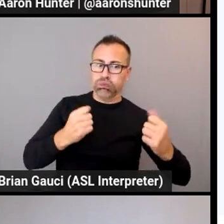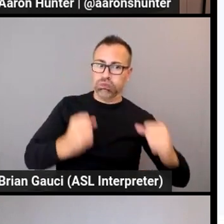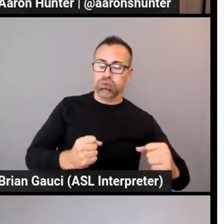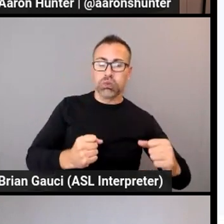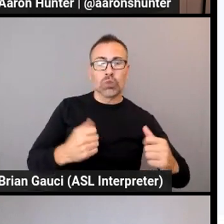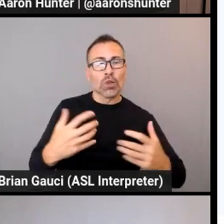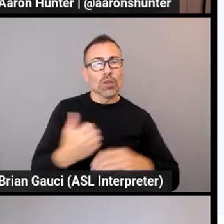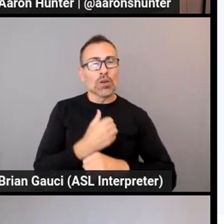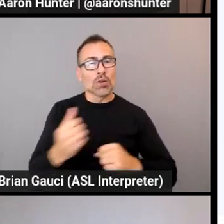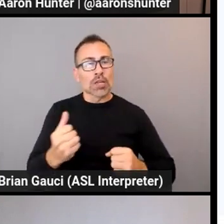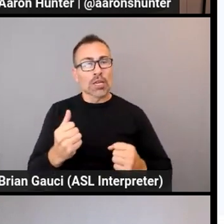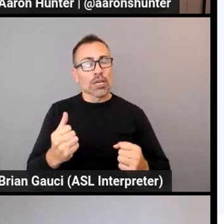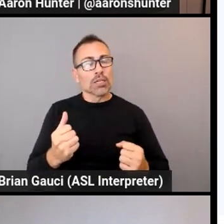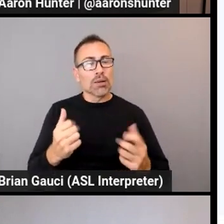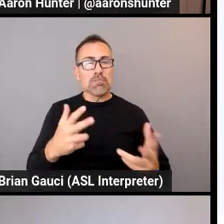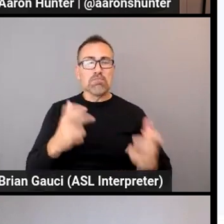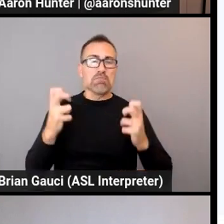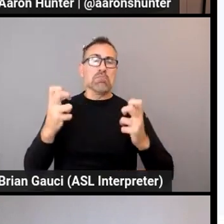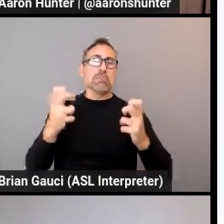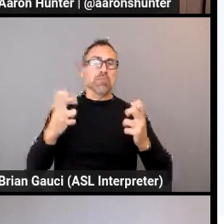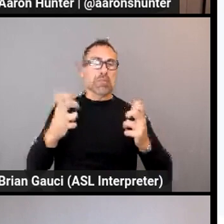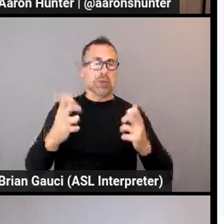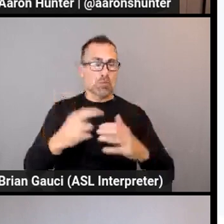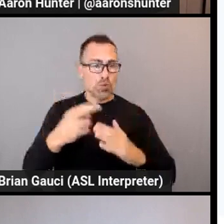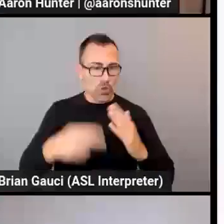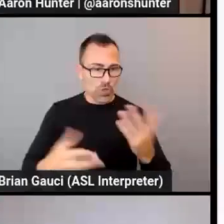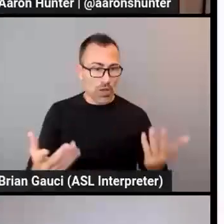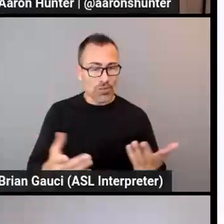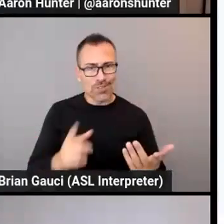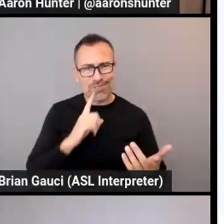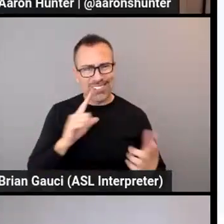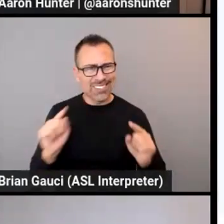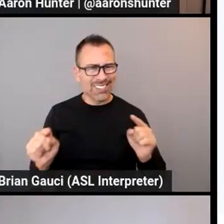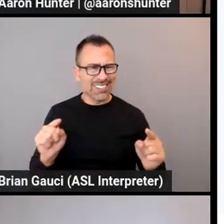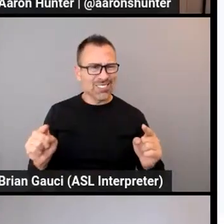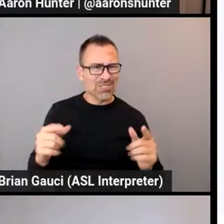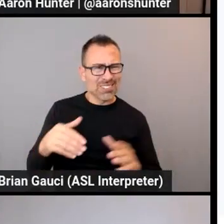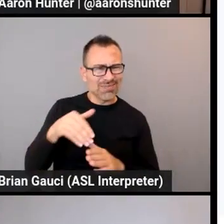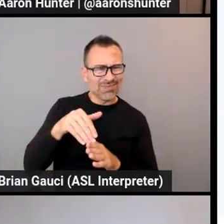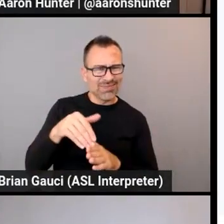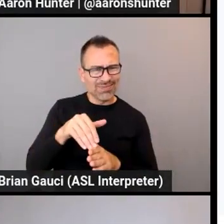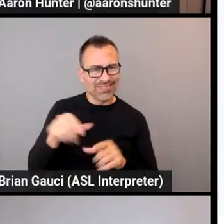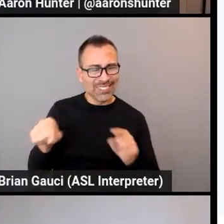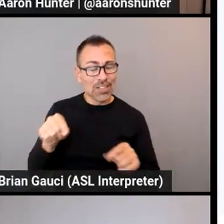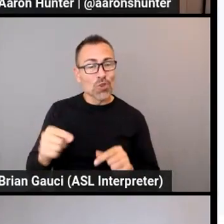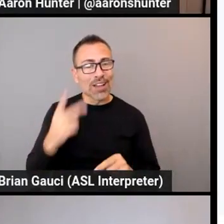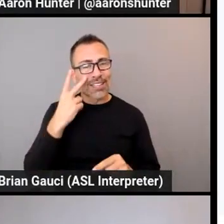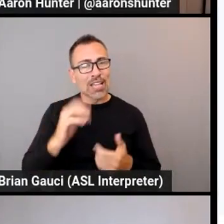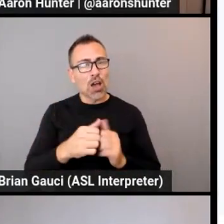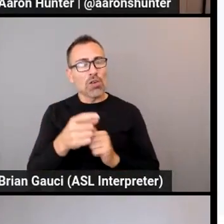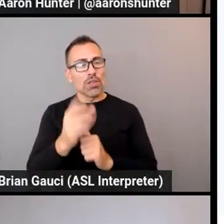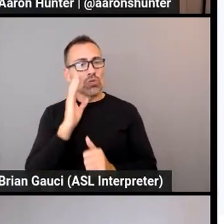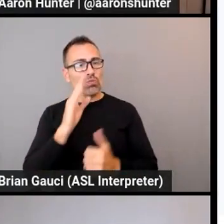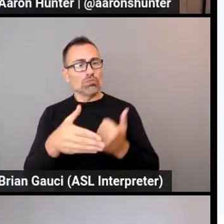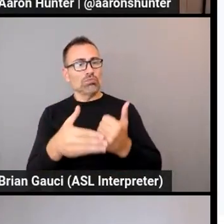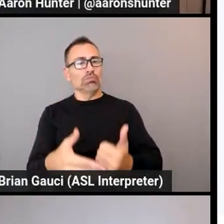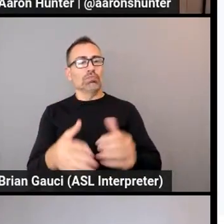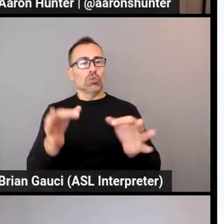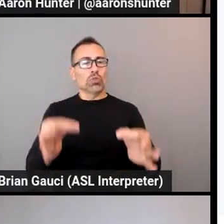immediately from the port, right? So there's kind of two sides of the fence there, and this helps. I can see how this helps guide, which side you want to start